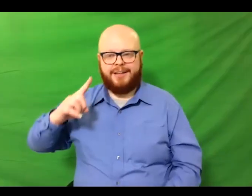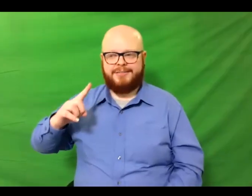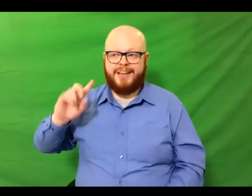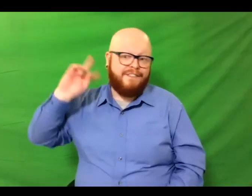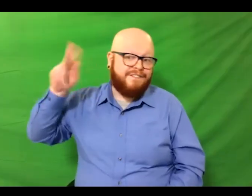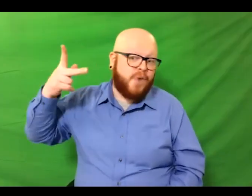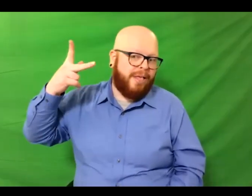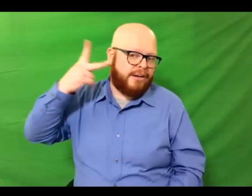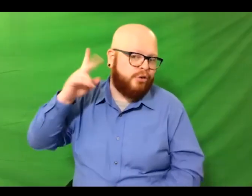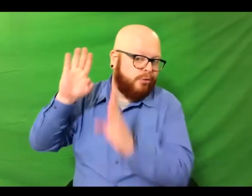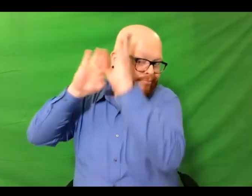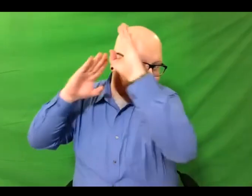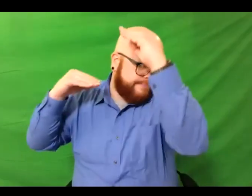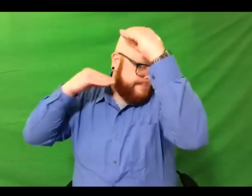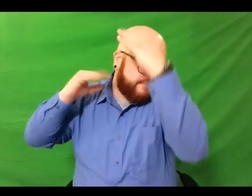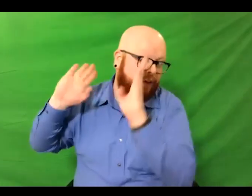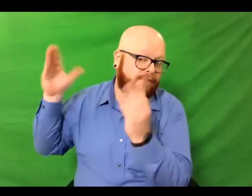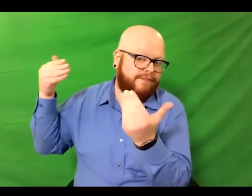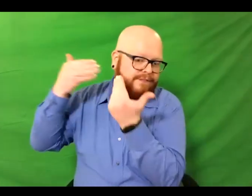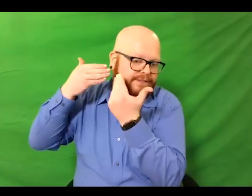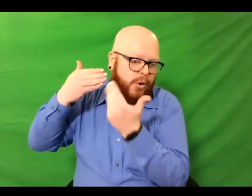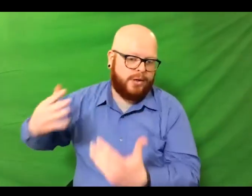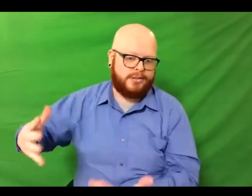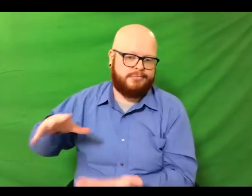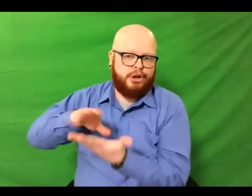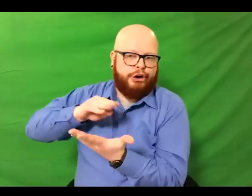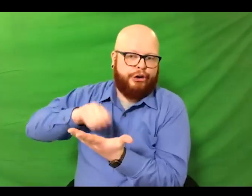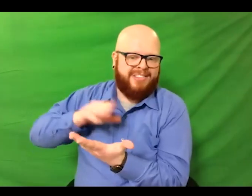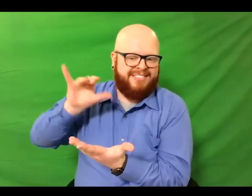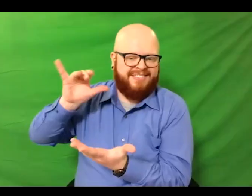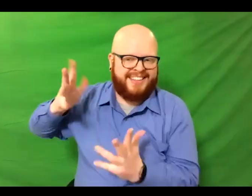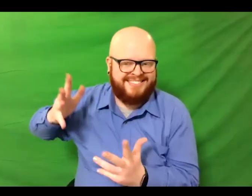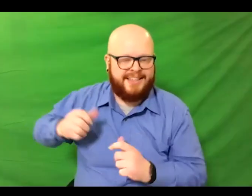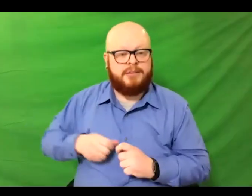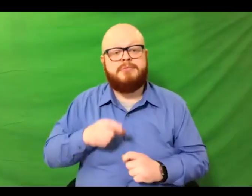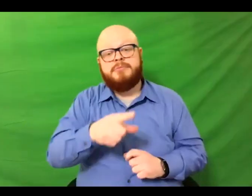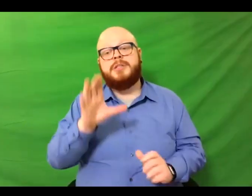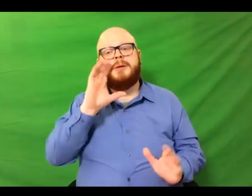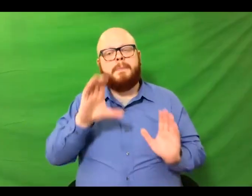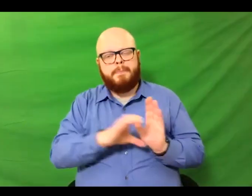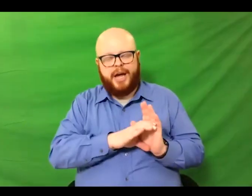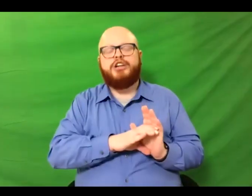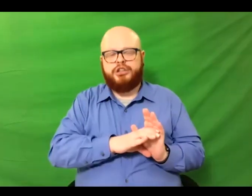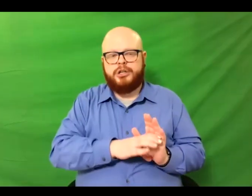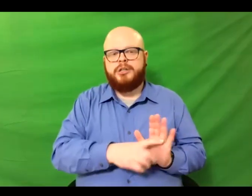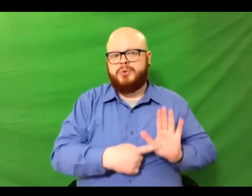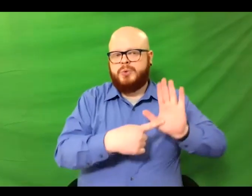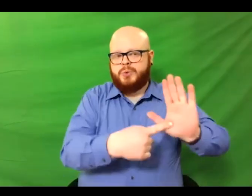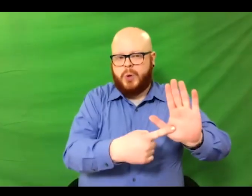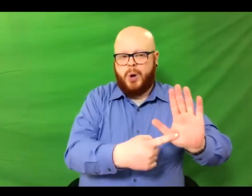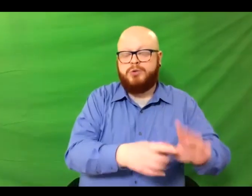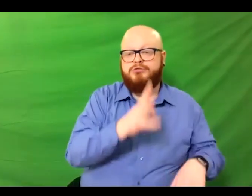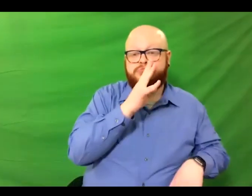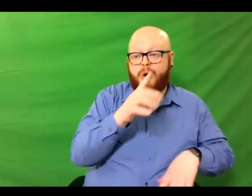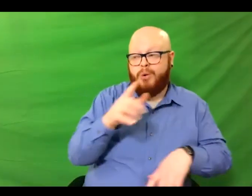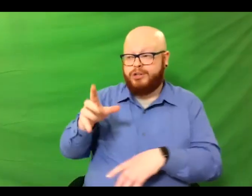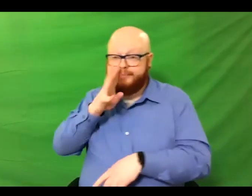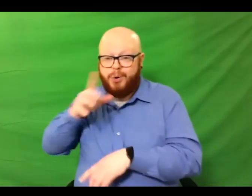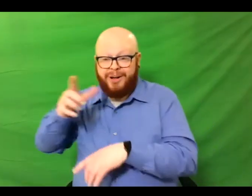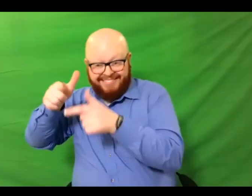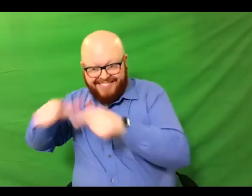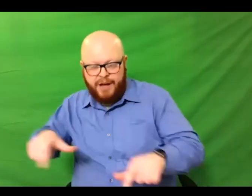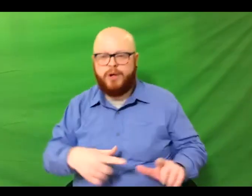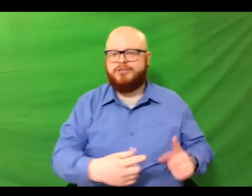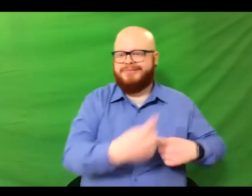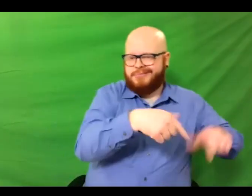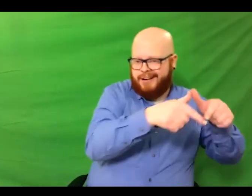perspective. So here I've got a diagram. You've got the first level of representation, spoken language. I voice and say